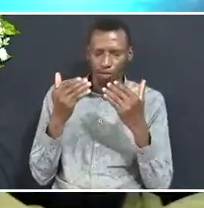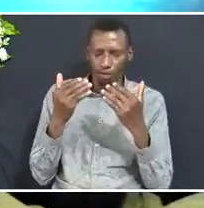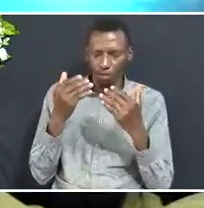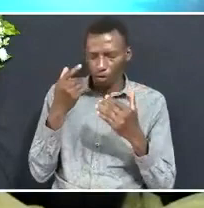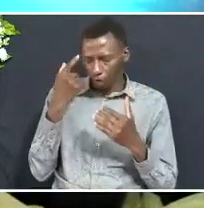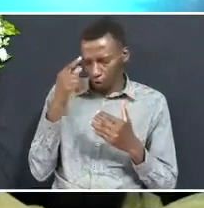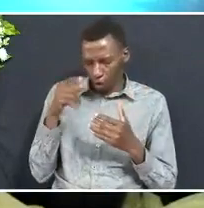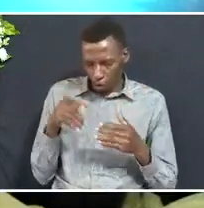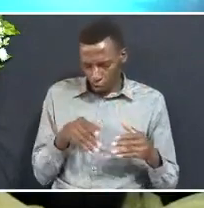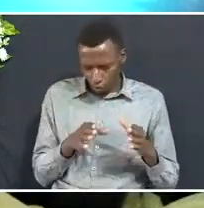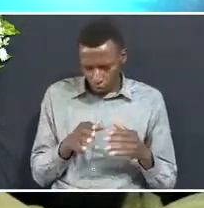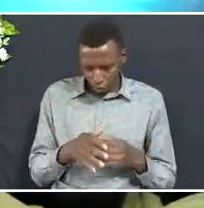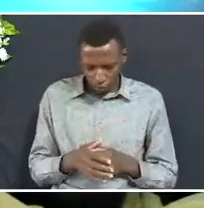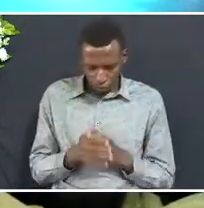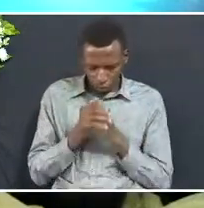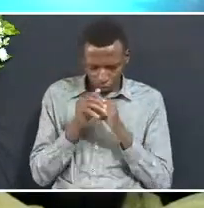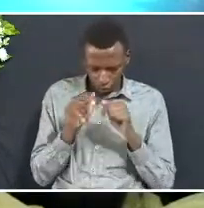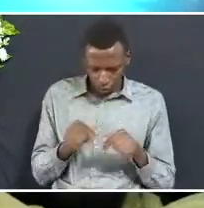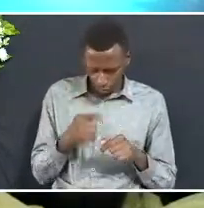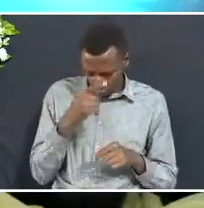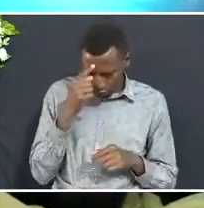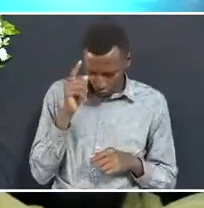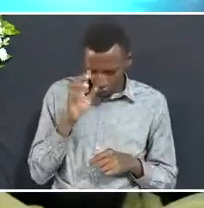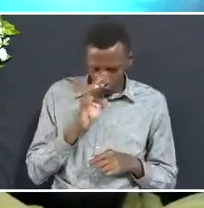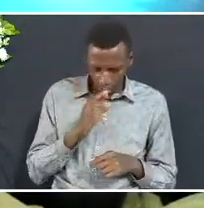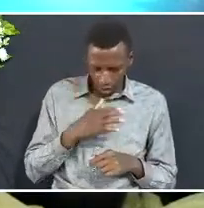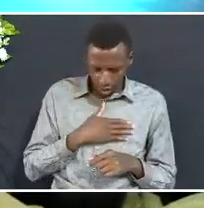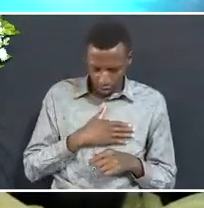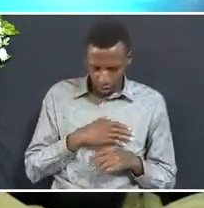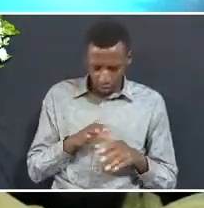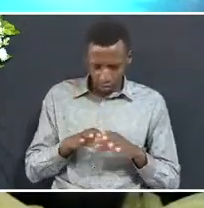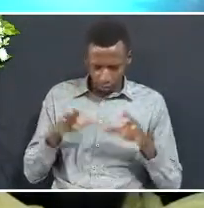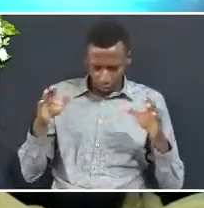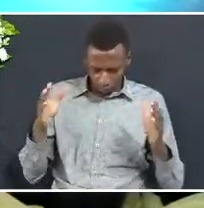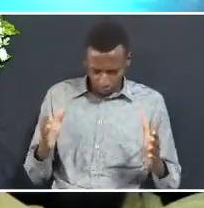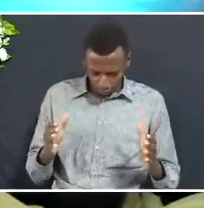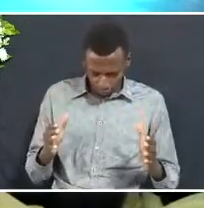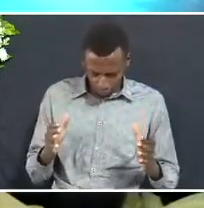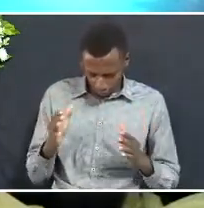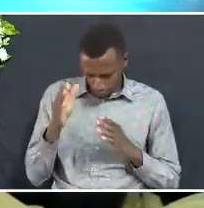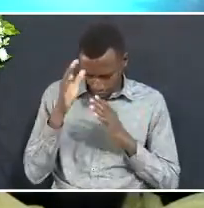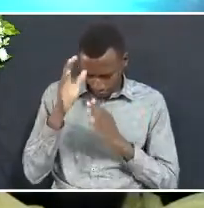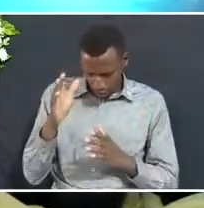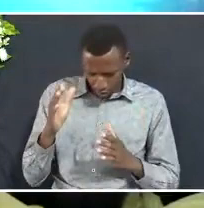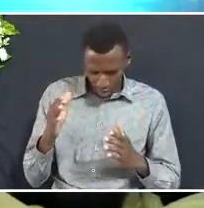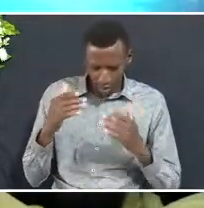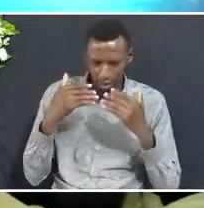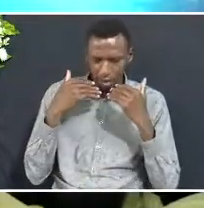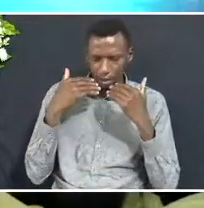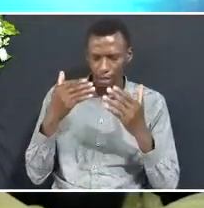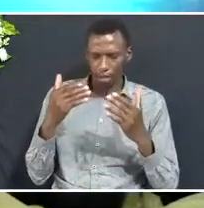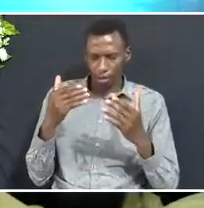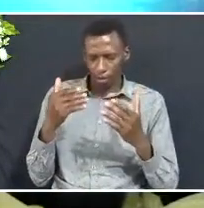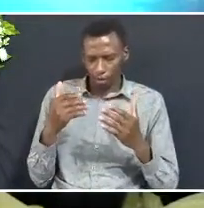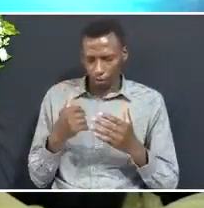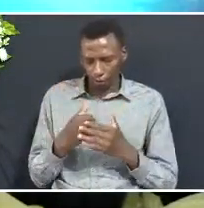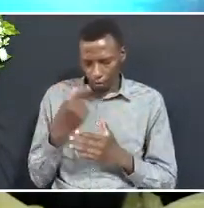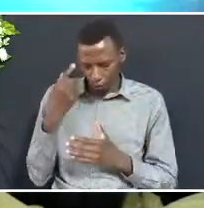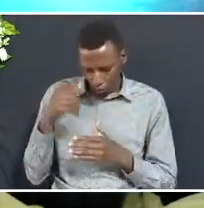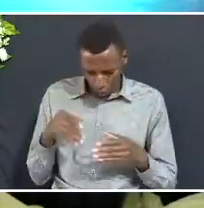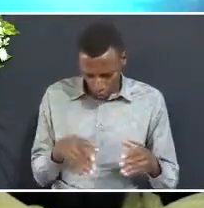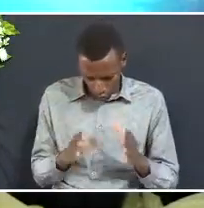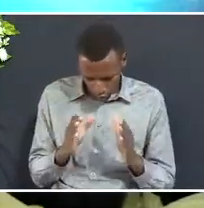the privilege of worshiping this day, because you are our God and our Redeemer. Father, we want to thank you for the opportunity